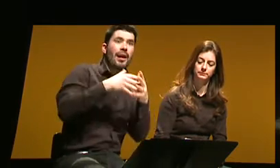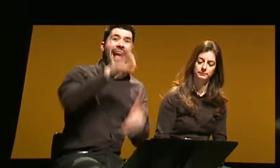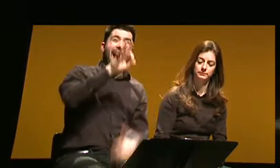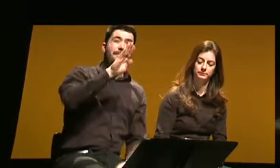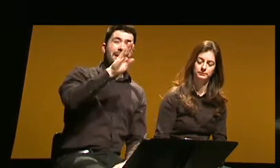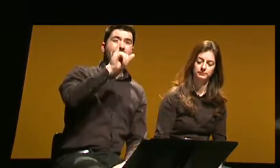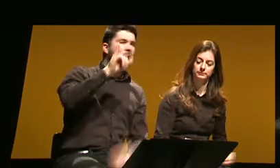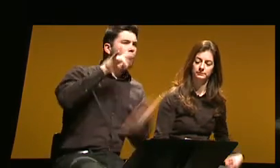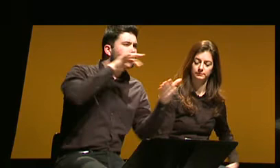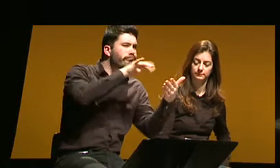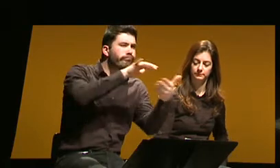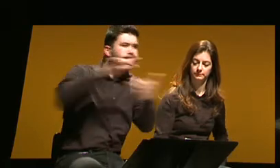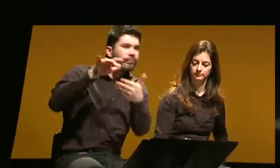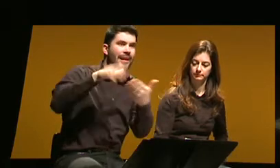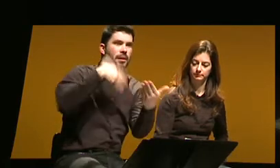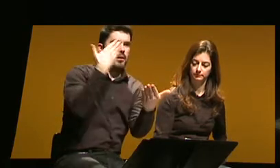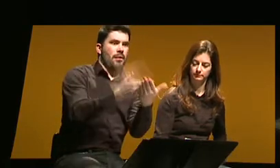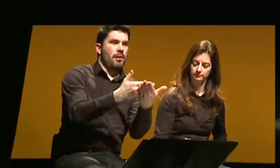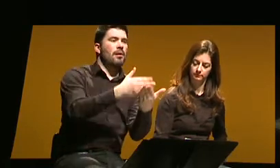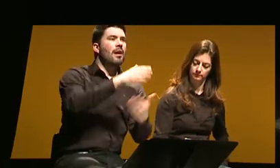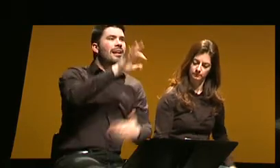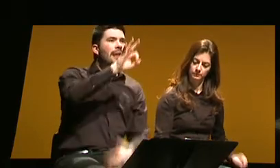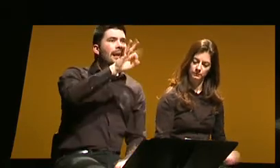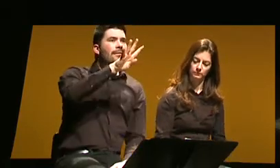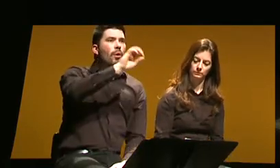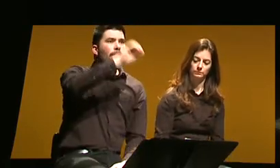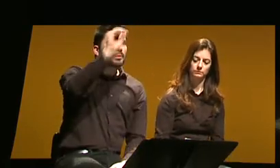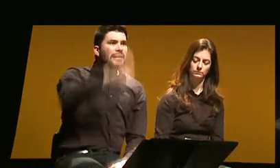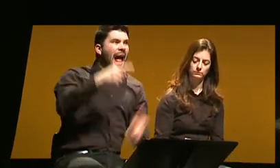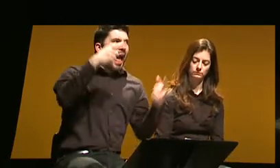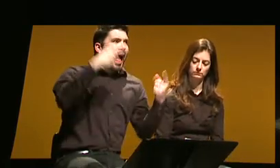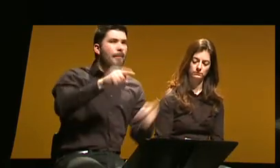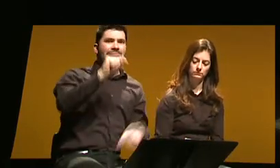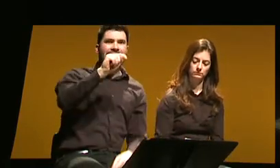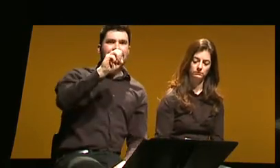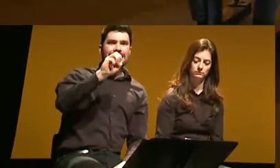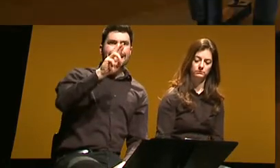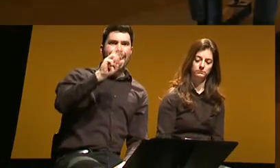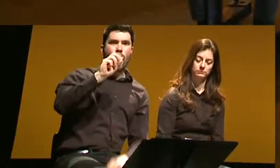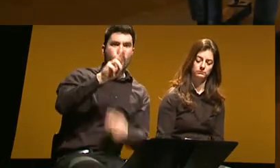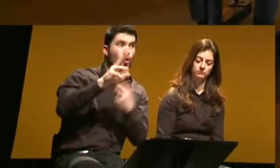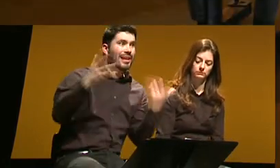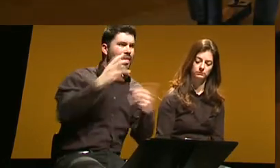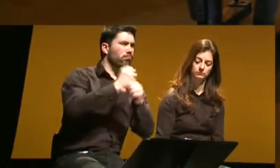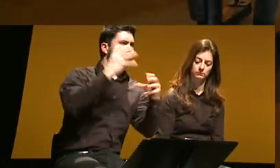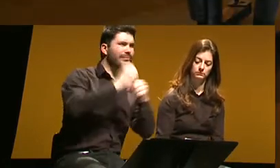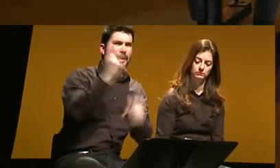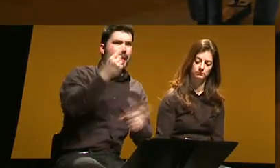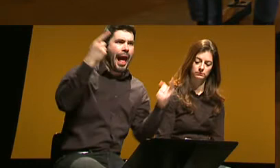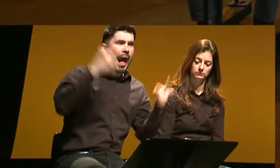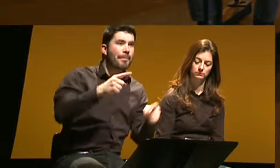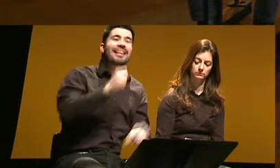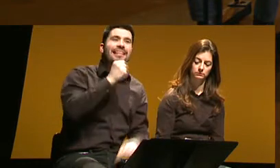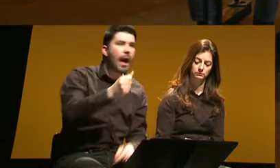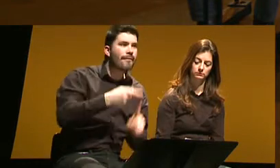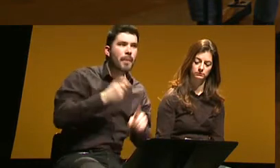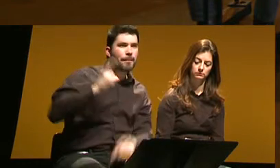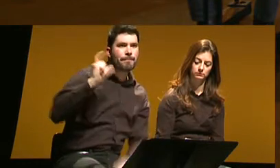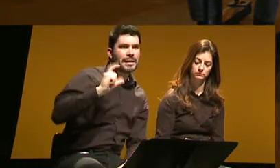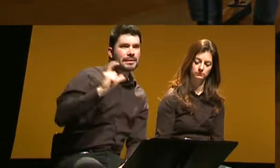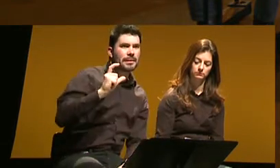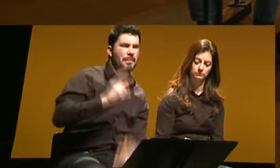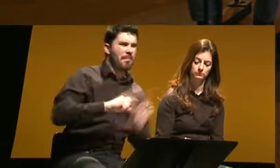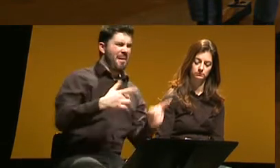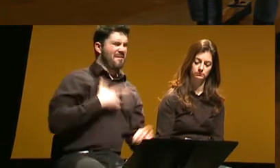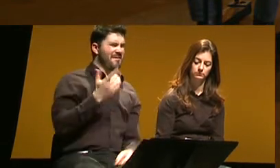that 94% of all terrorist attacks committed in the U.S. were committed by non-Muslims. It's like it's our